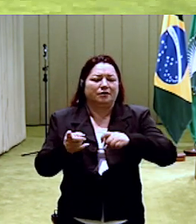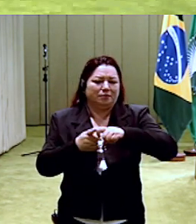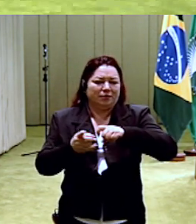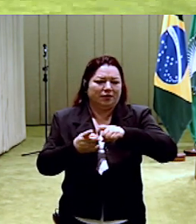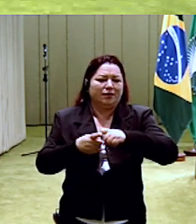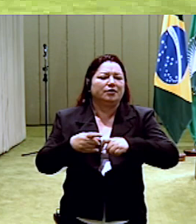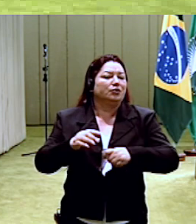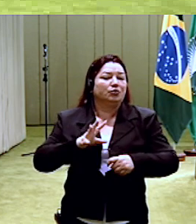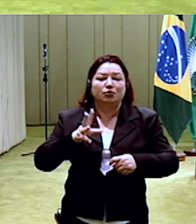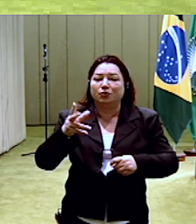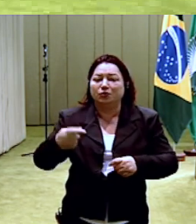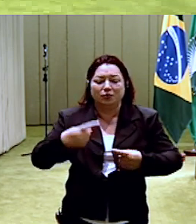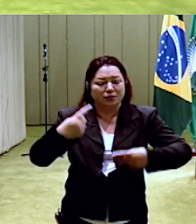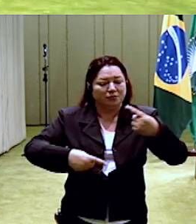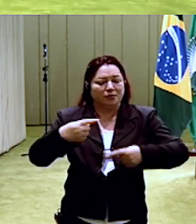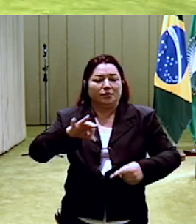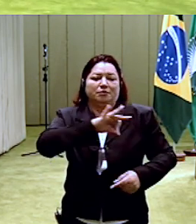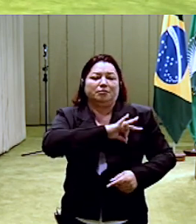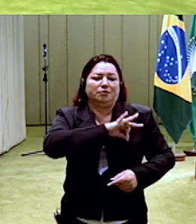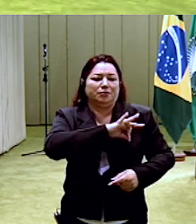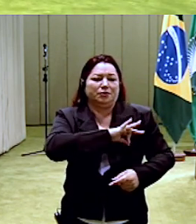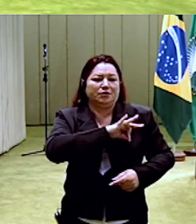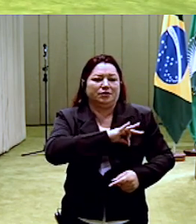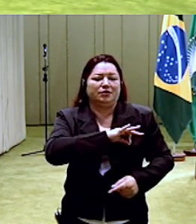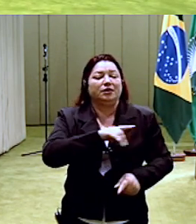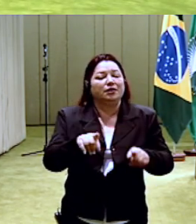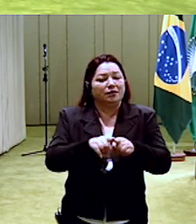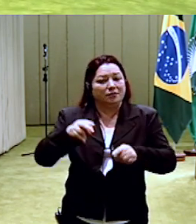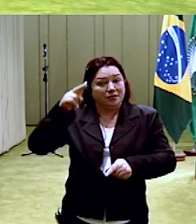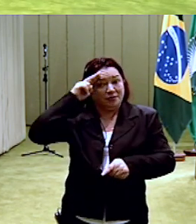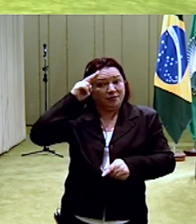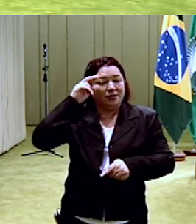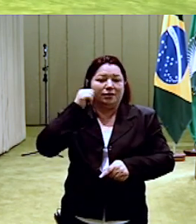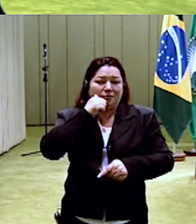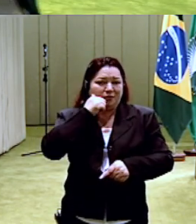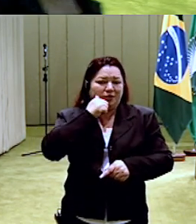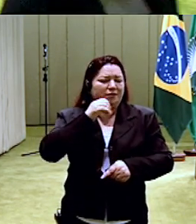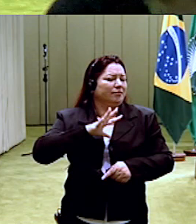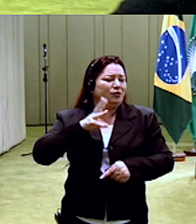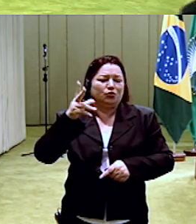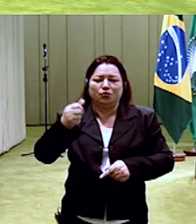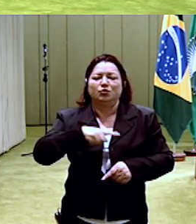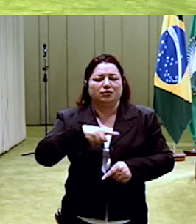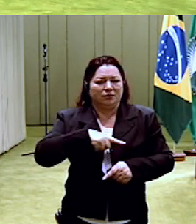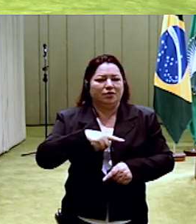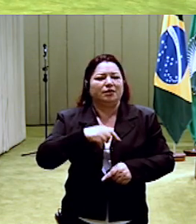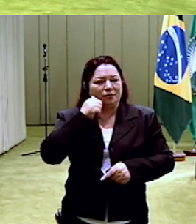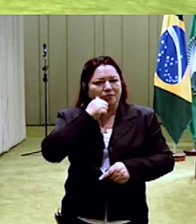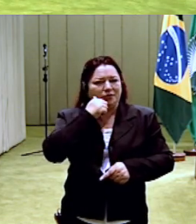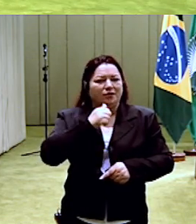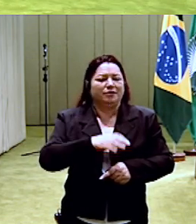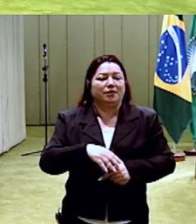the law enforcement and in the military services and in all sectors of life in Tanzania.